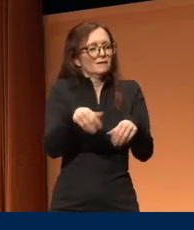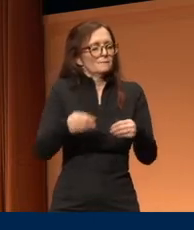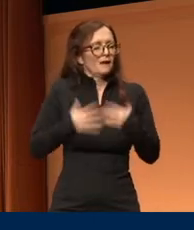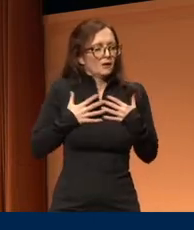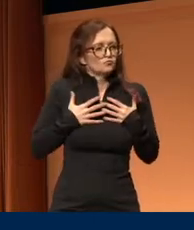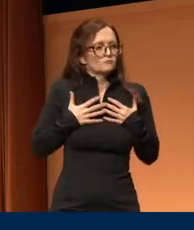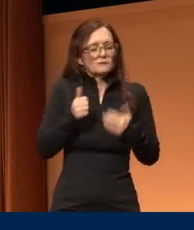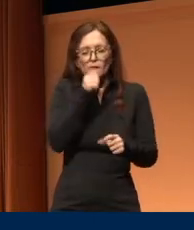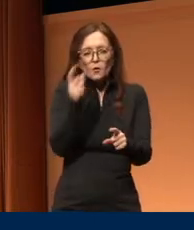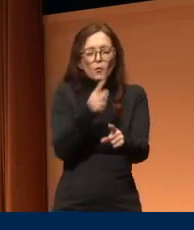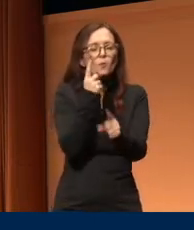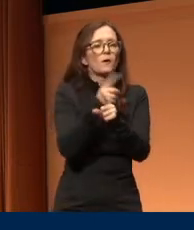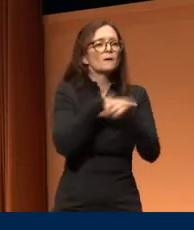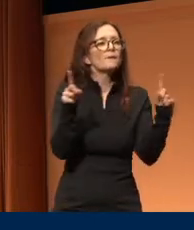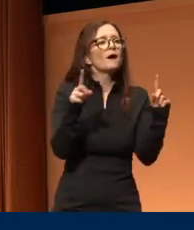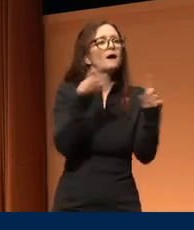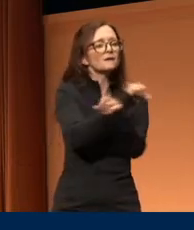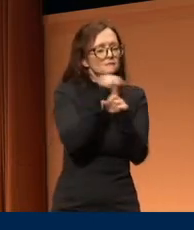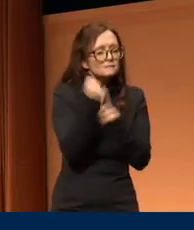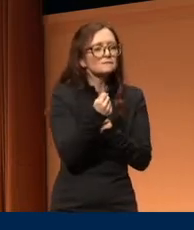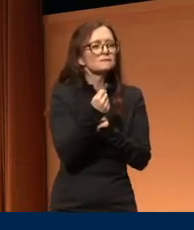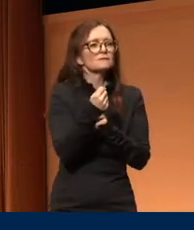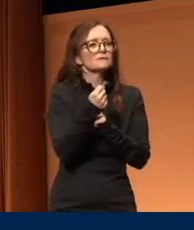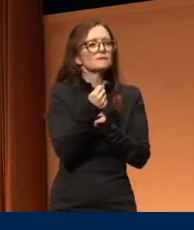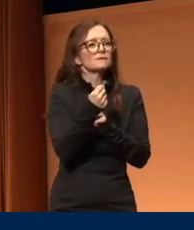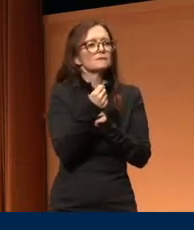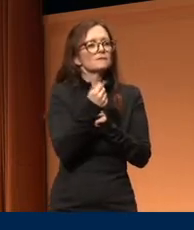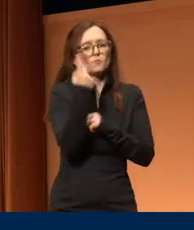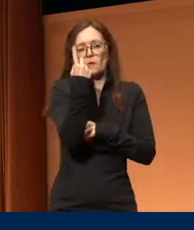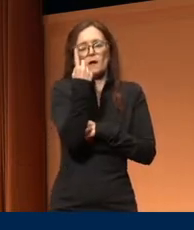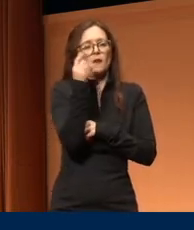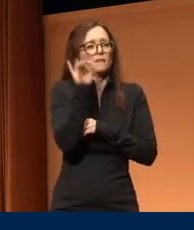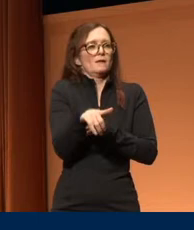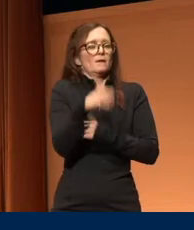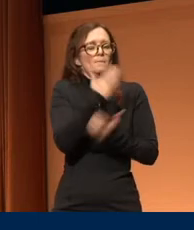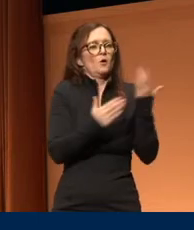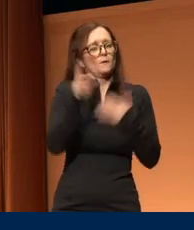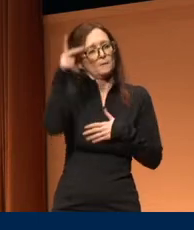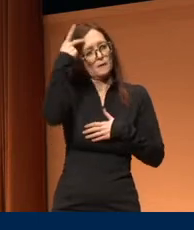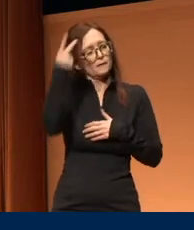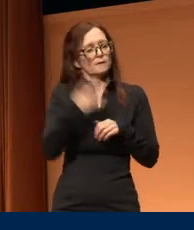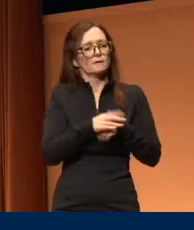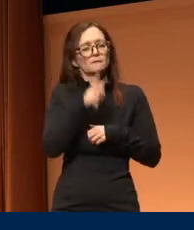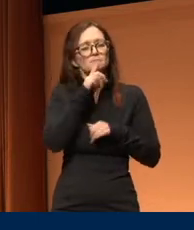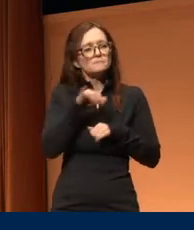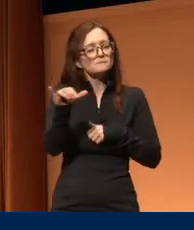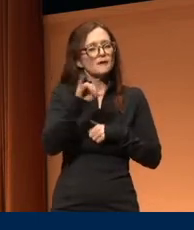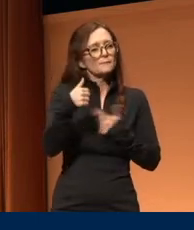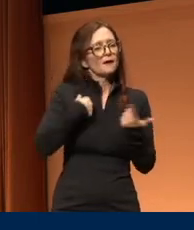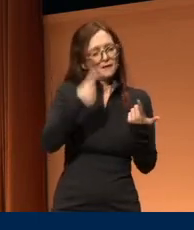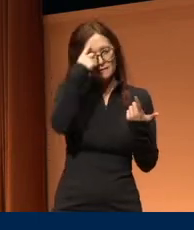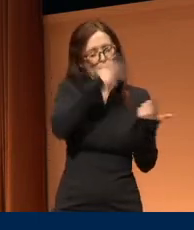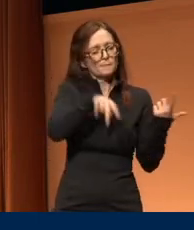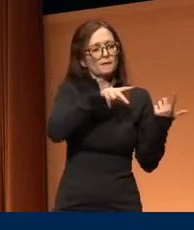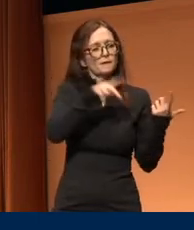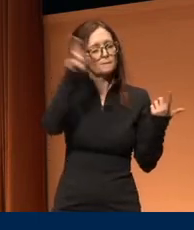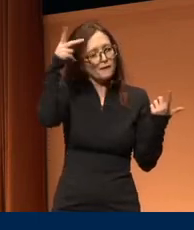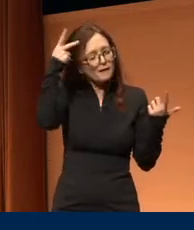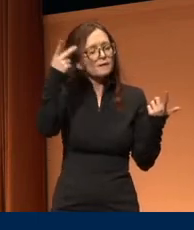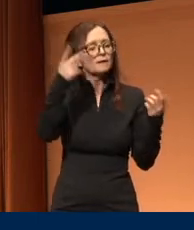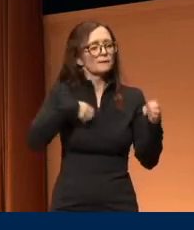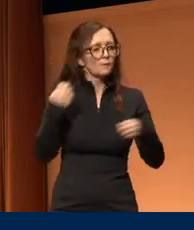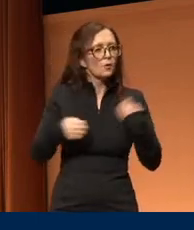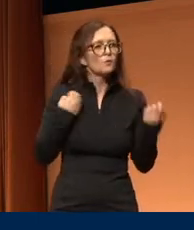passions condition the more cerebral aspect of politics. Like them, I think these political emotions have a cognitive